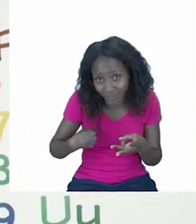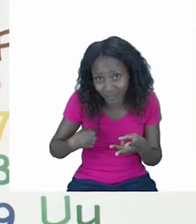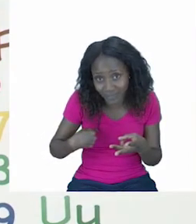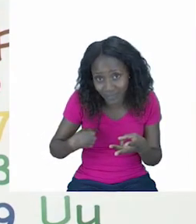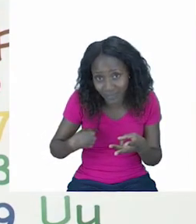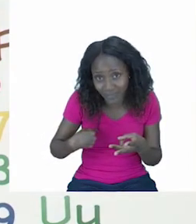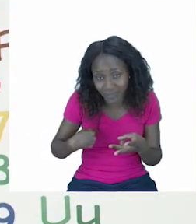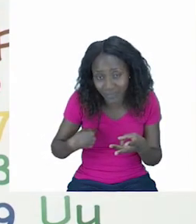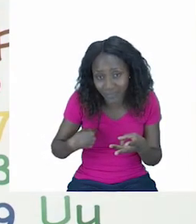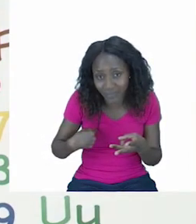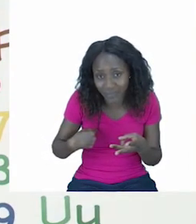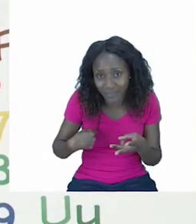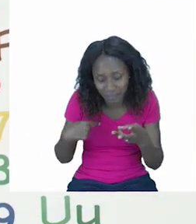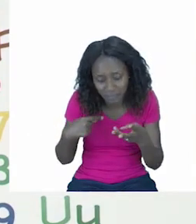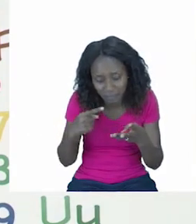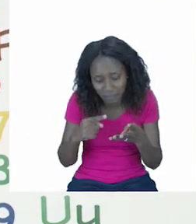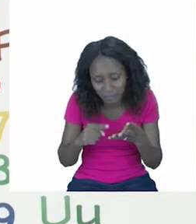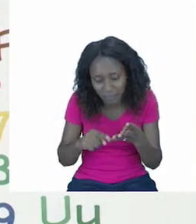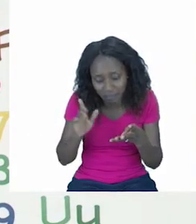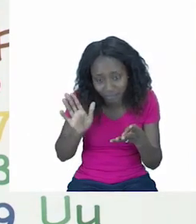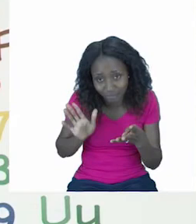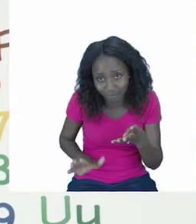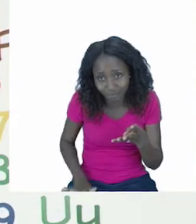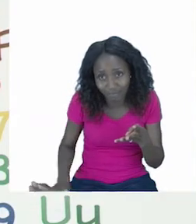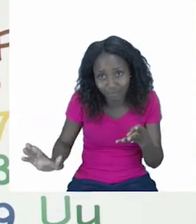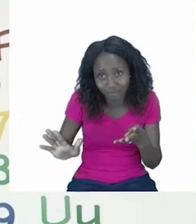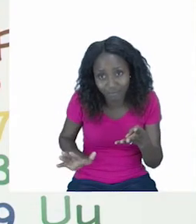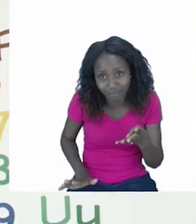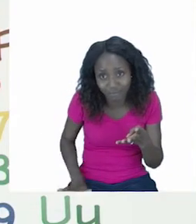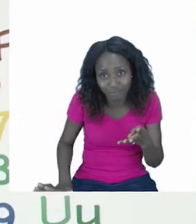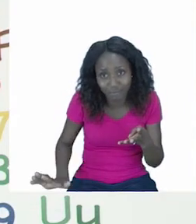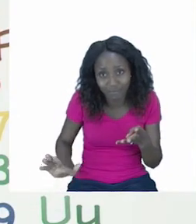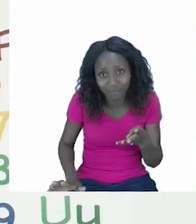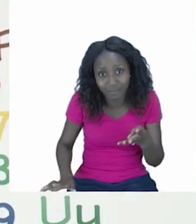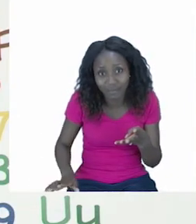He. And if it is a girl, we